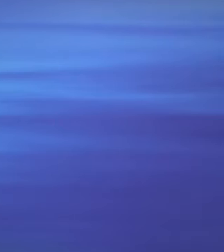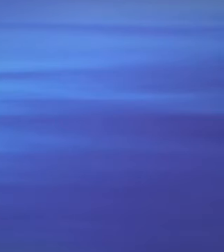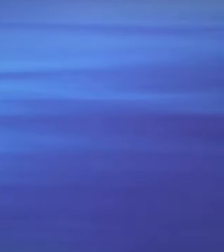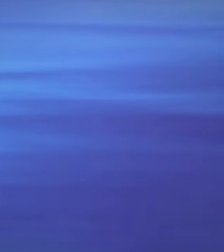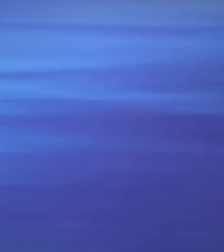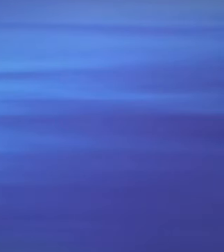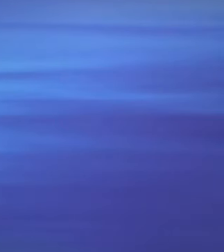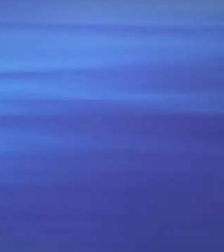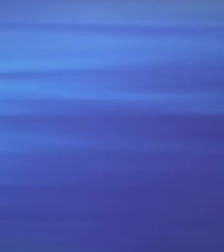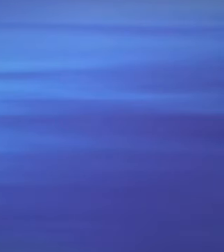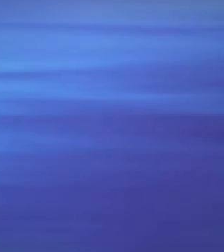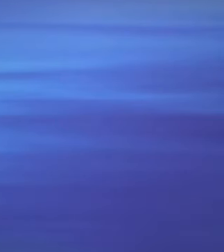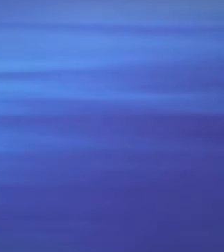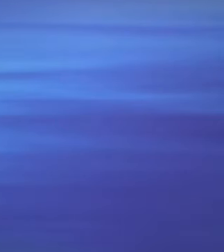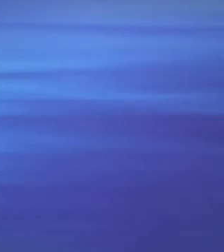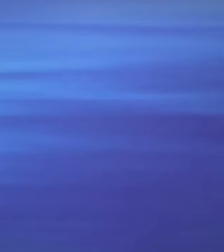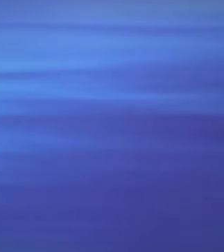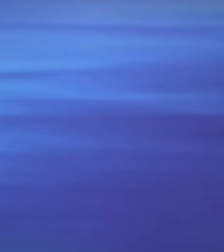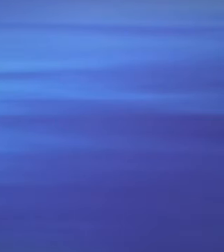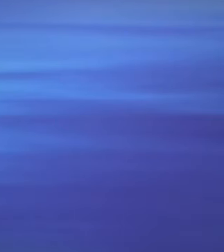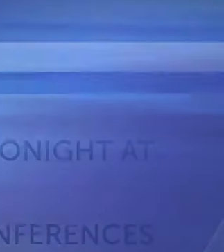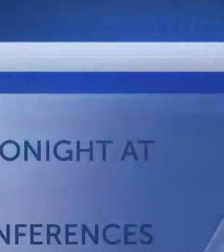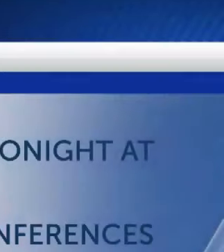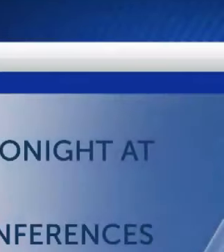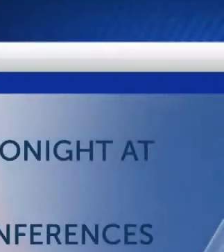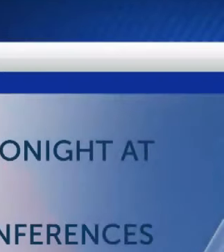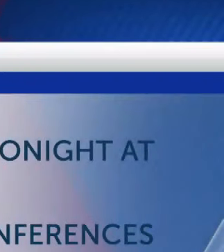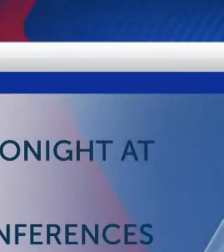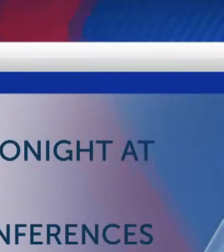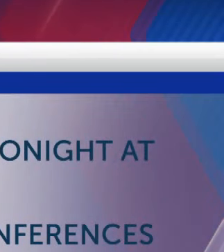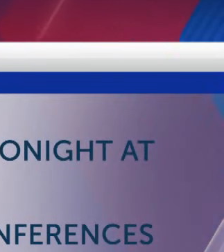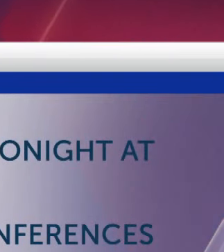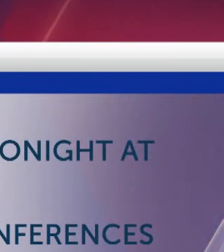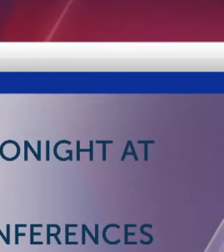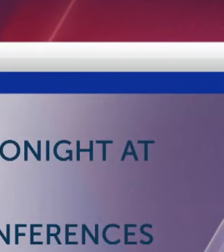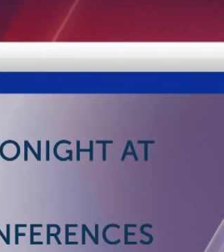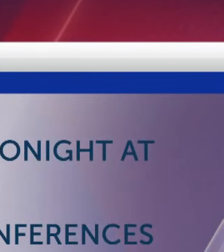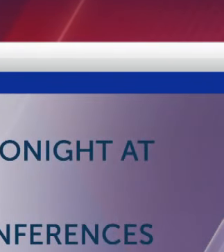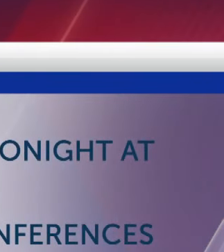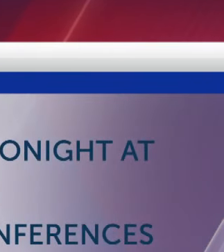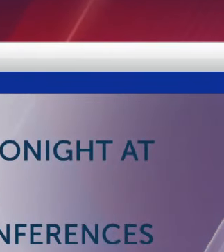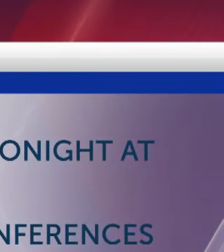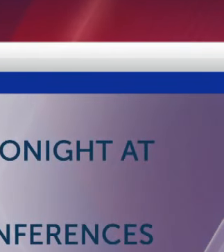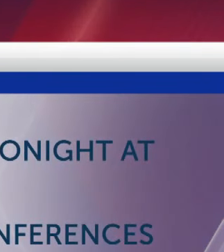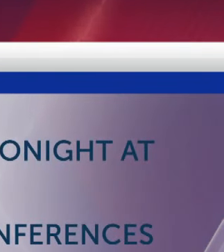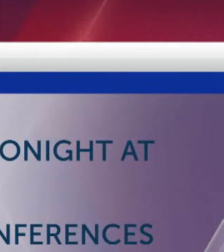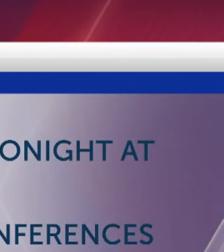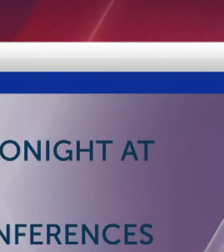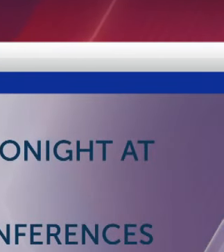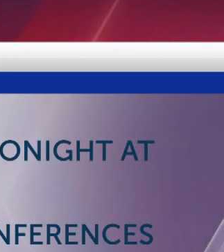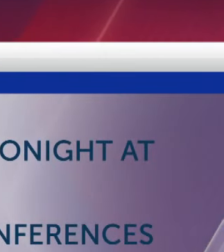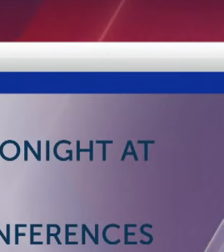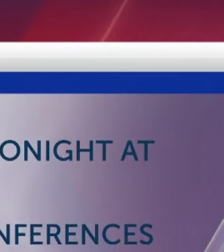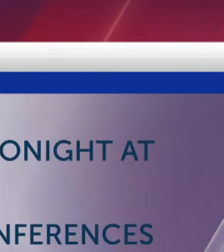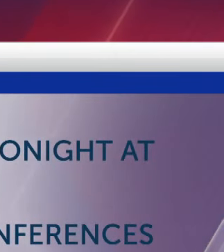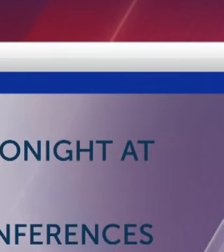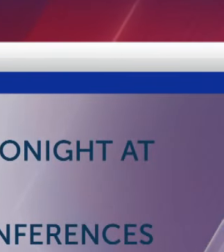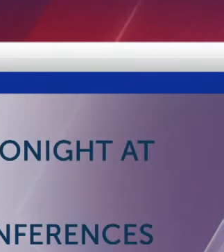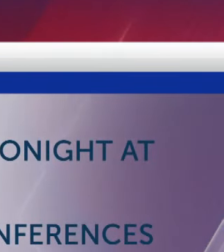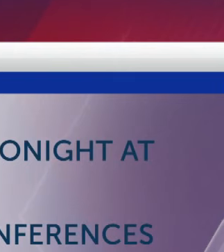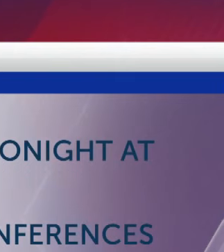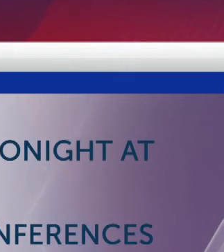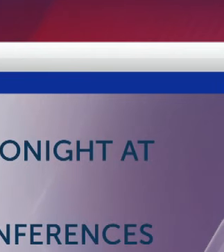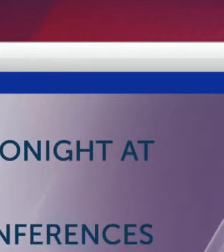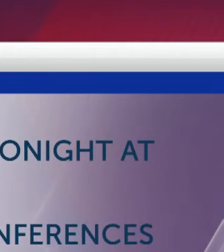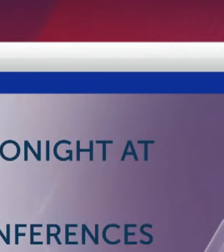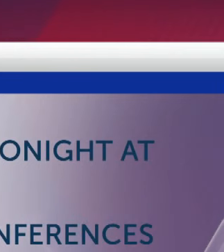talked about wildfires. We'll have more on all of this coming up tonight. Our coverage of the COVID-19 pandemic continues on air and online. We'll have full coverage